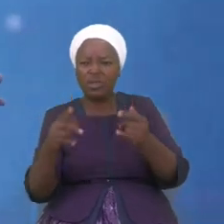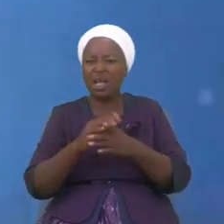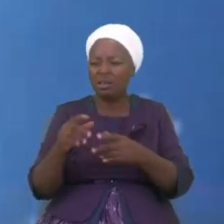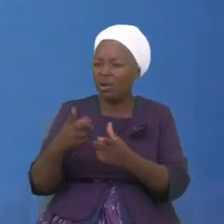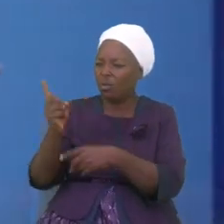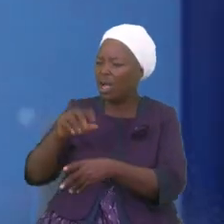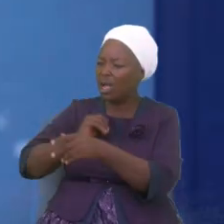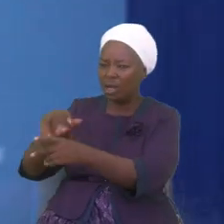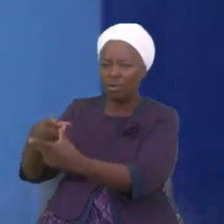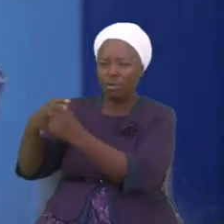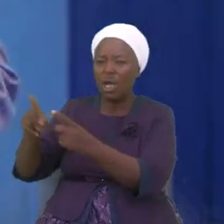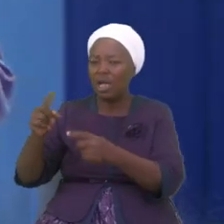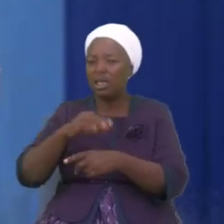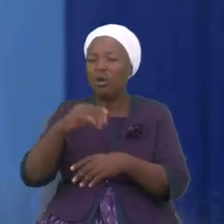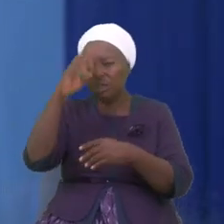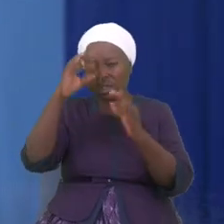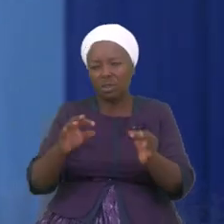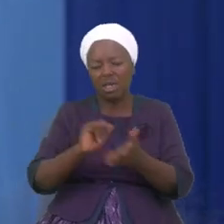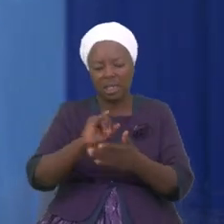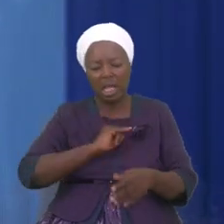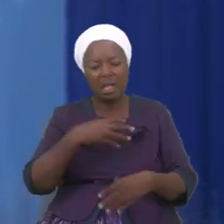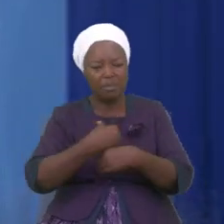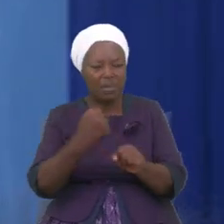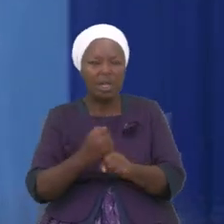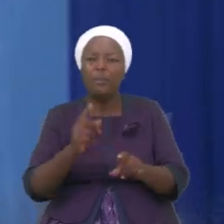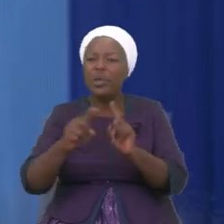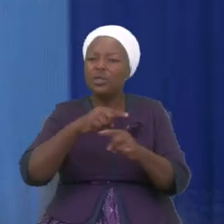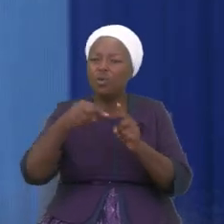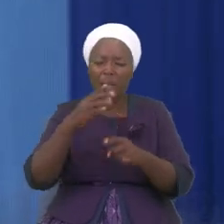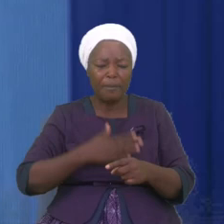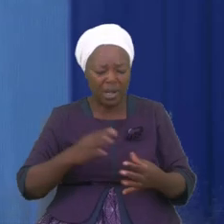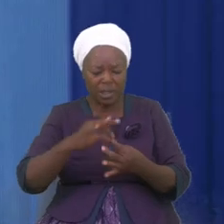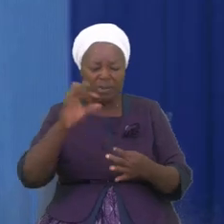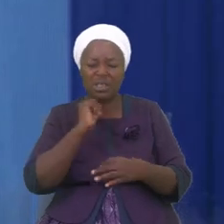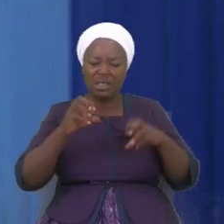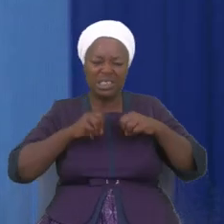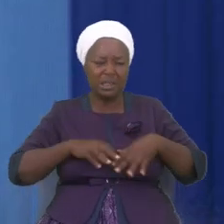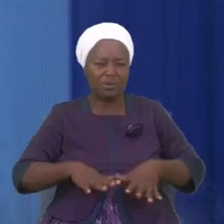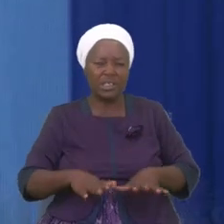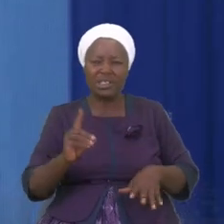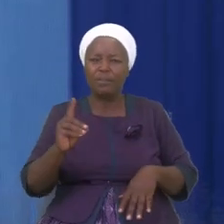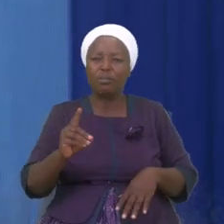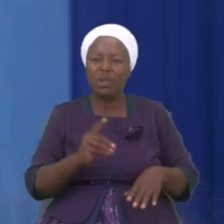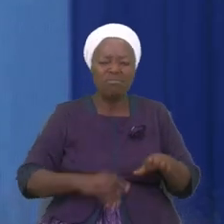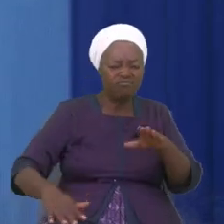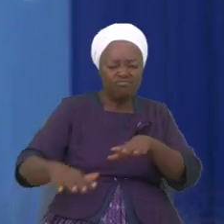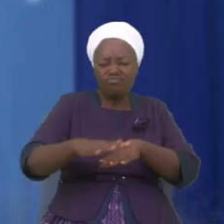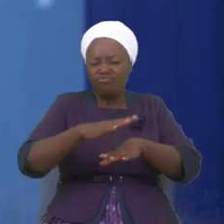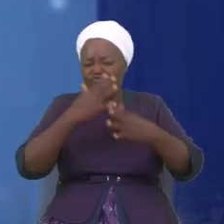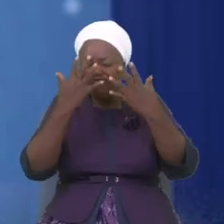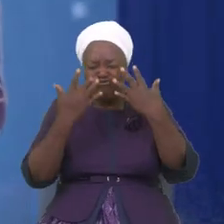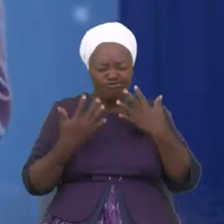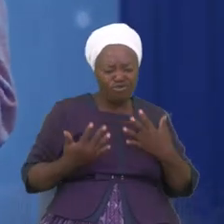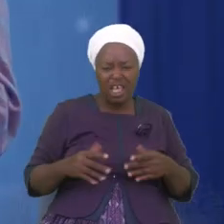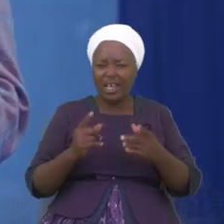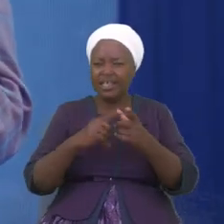controlling all the decisions I make. But when my spirit is depressed, overwhelmed, and then I'm trying